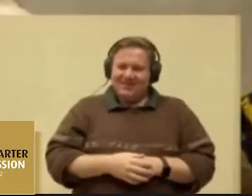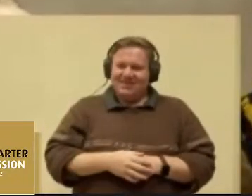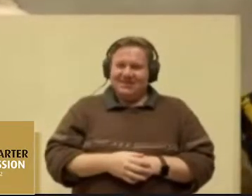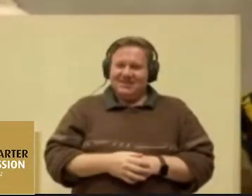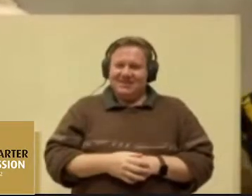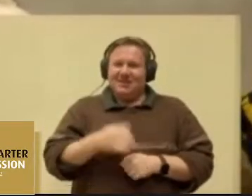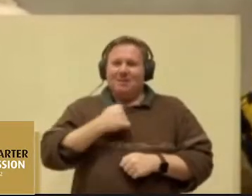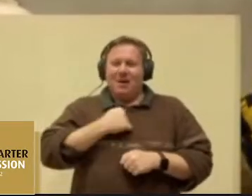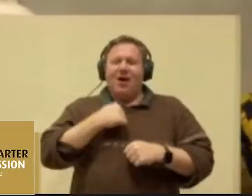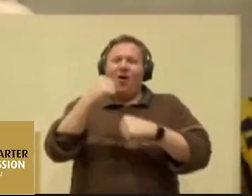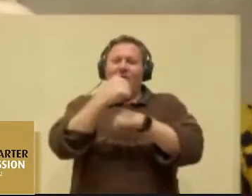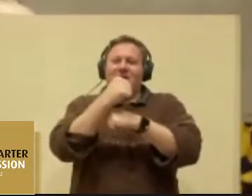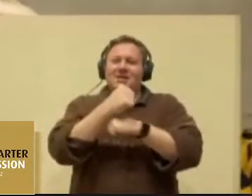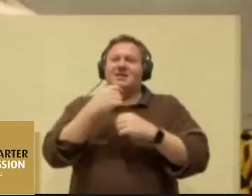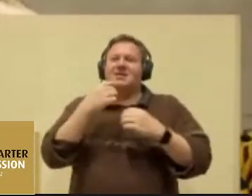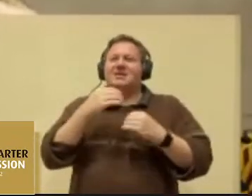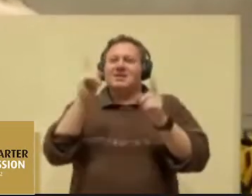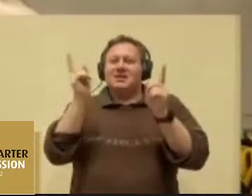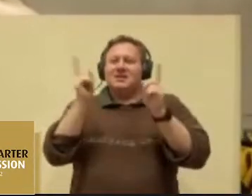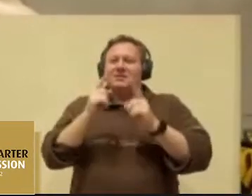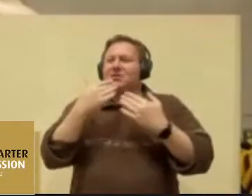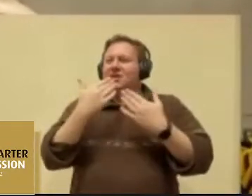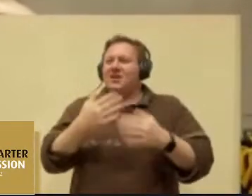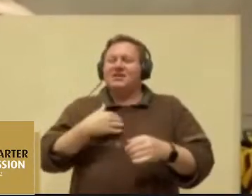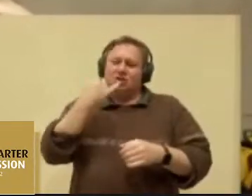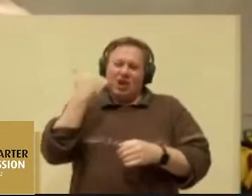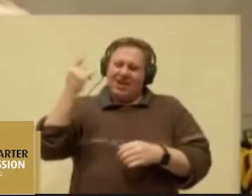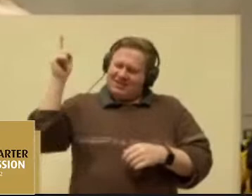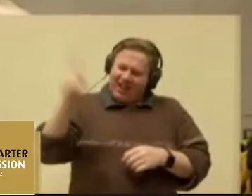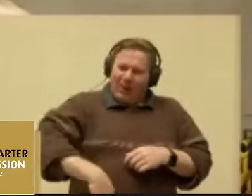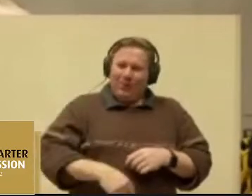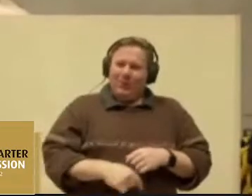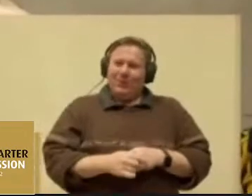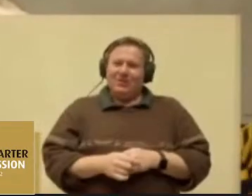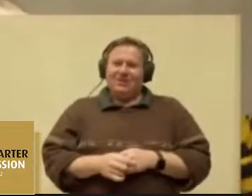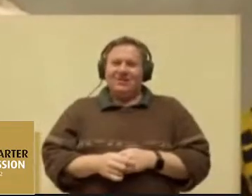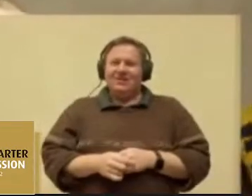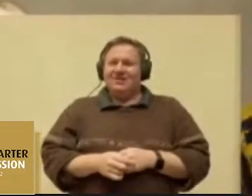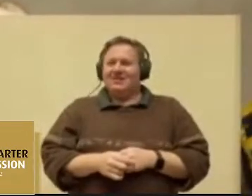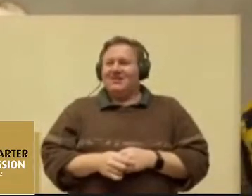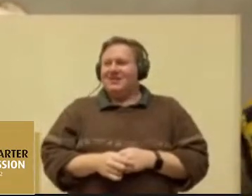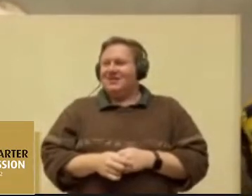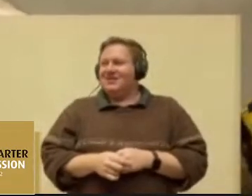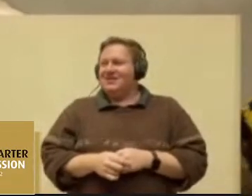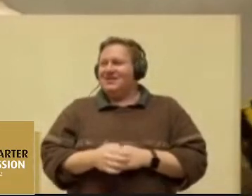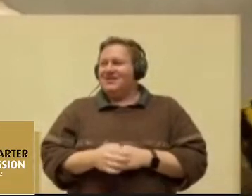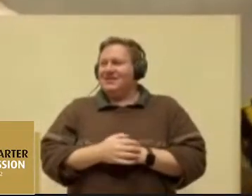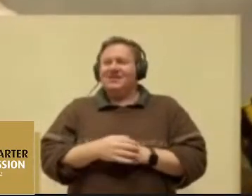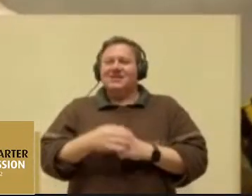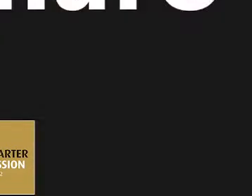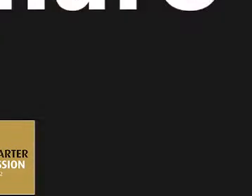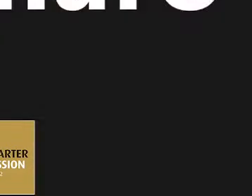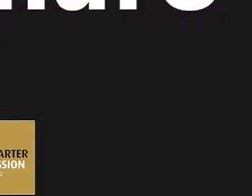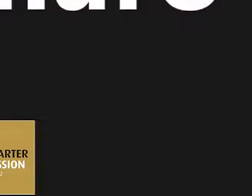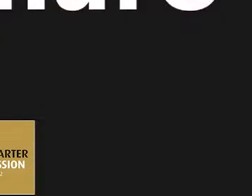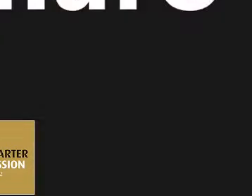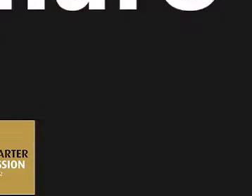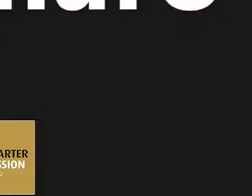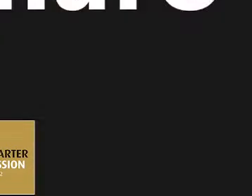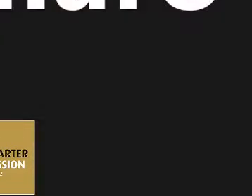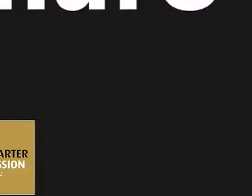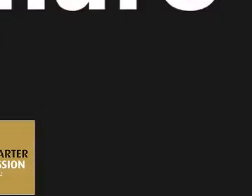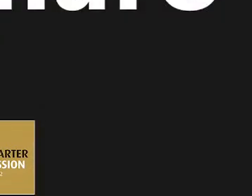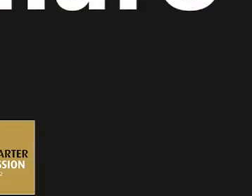a special thing tell us down the office of the deputy chairperson is in charge of this program yes